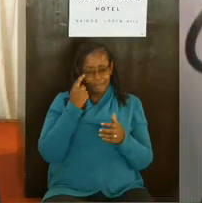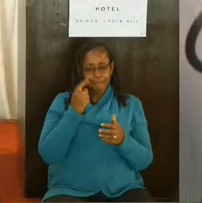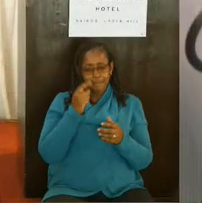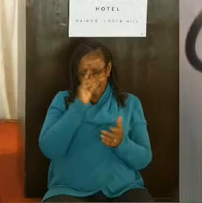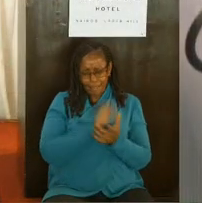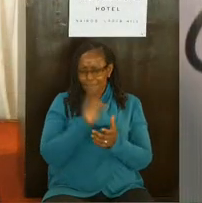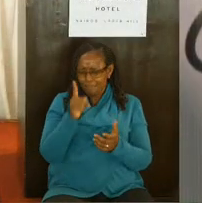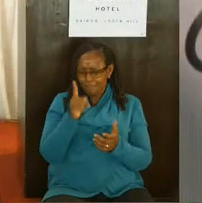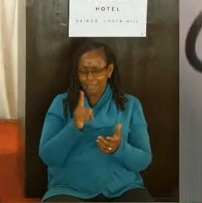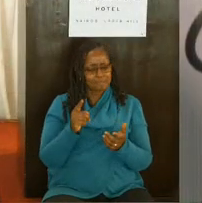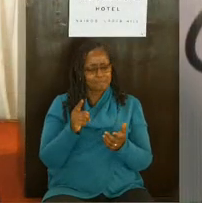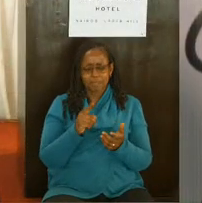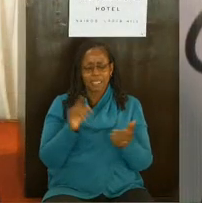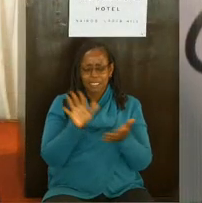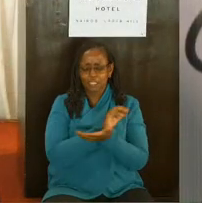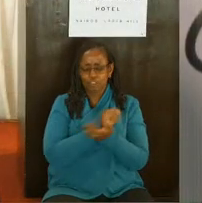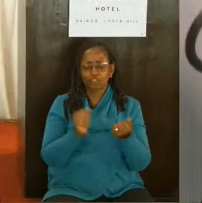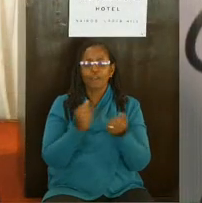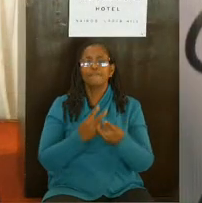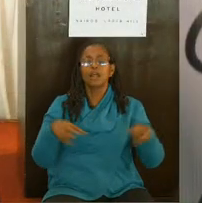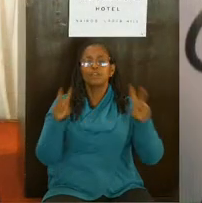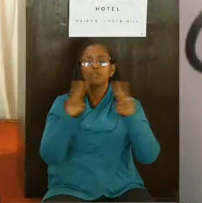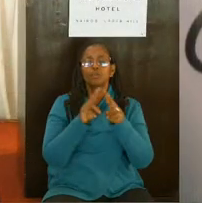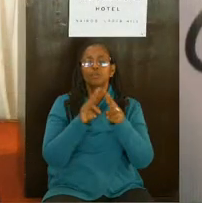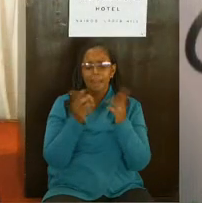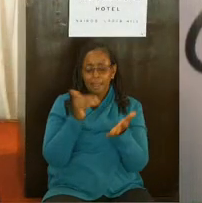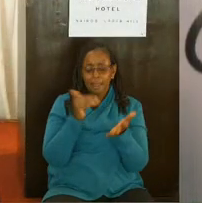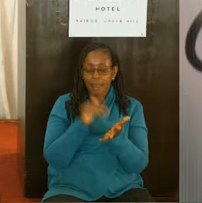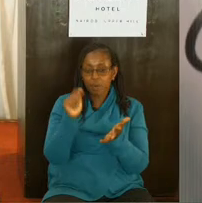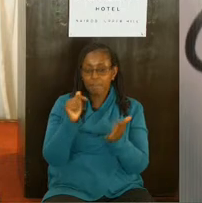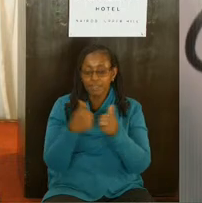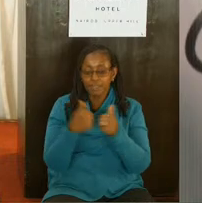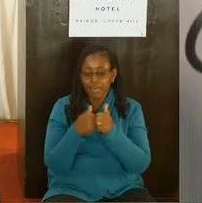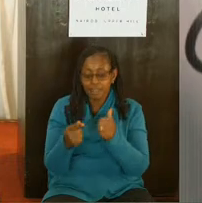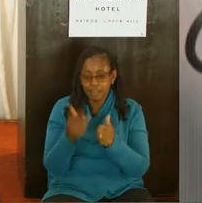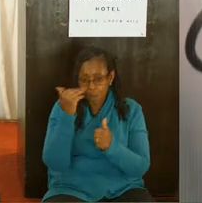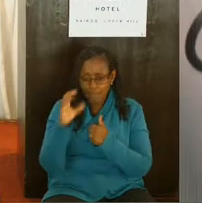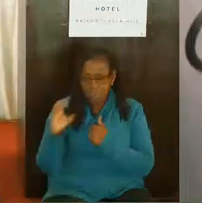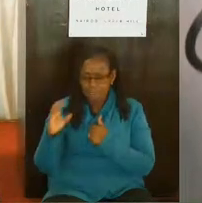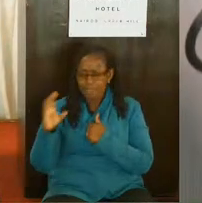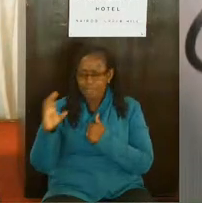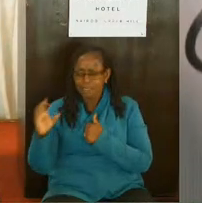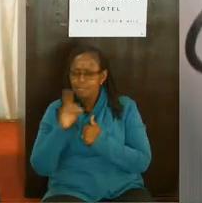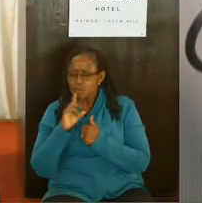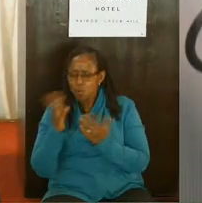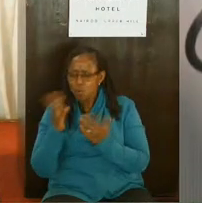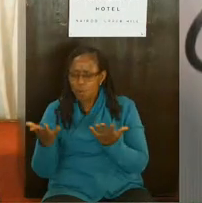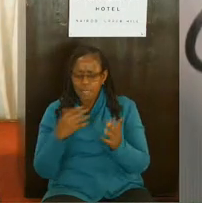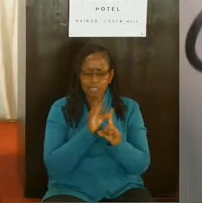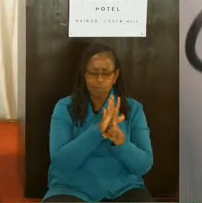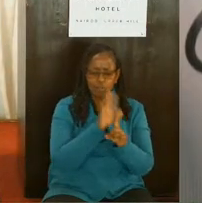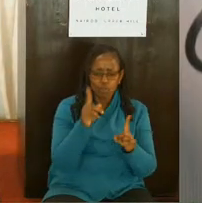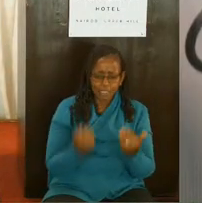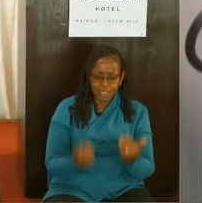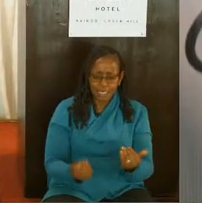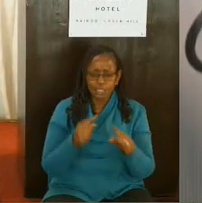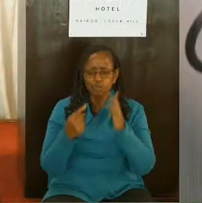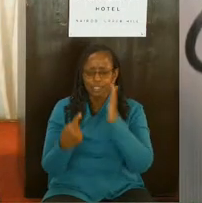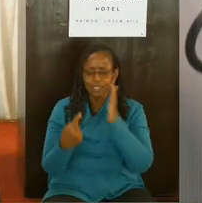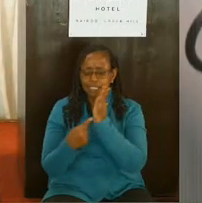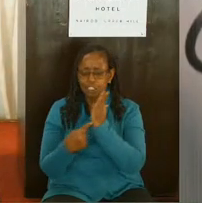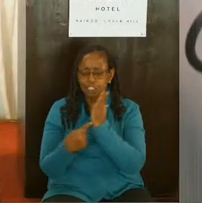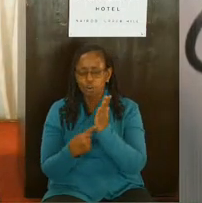values but again we must also challenge that because CBC is saying expose your charge your child to the digital